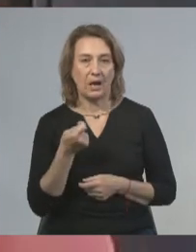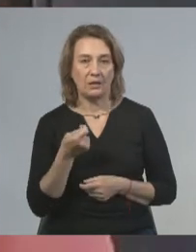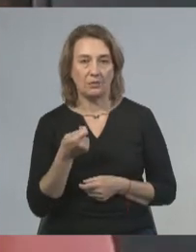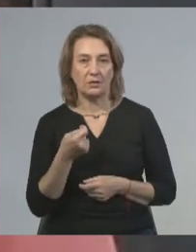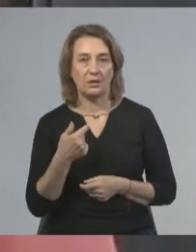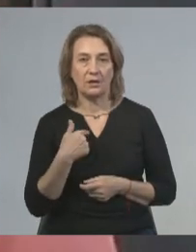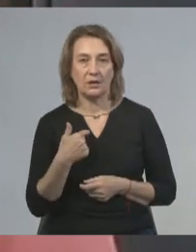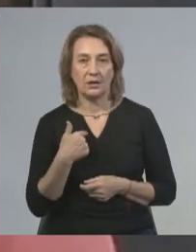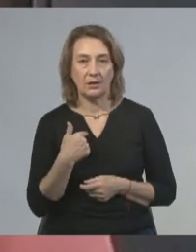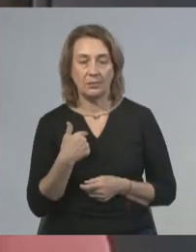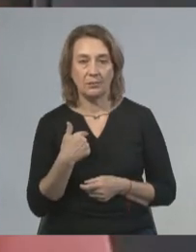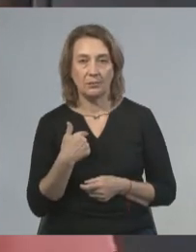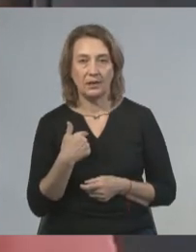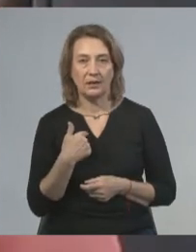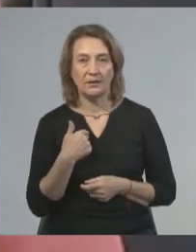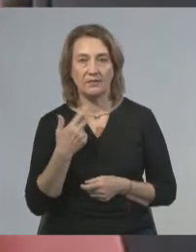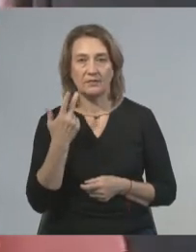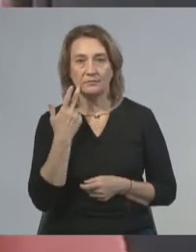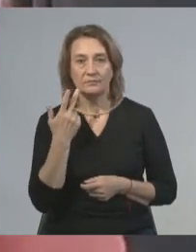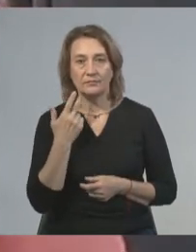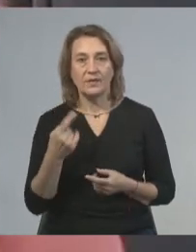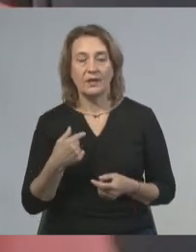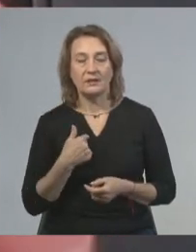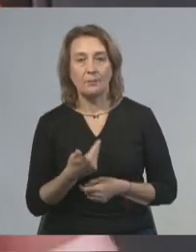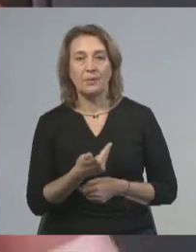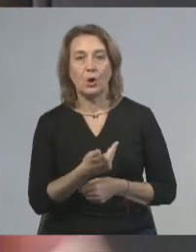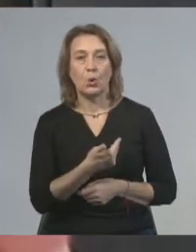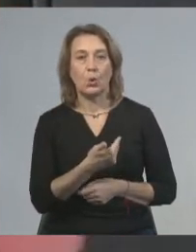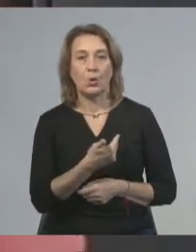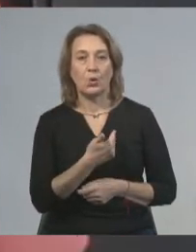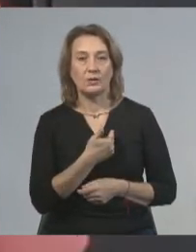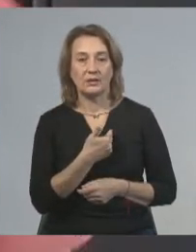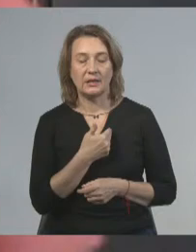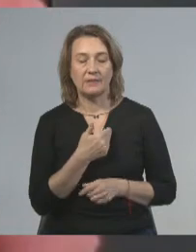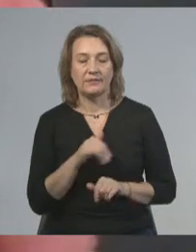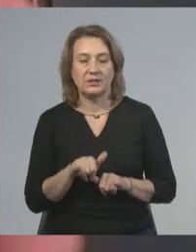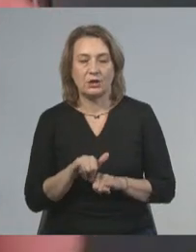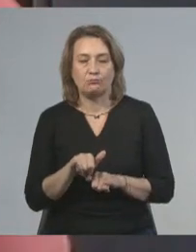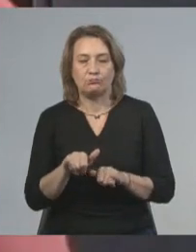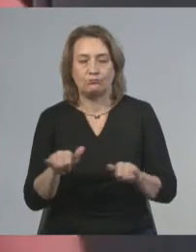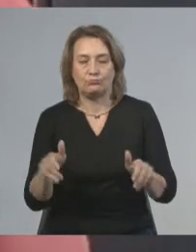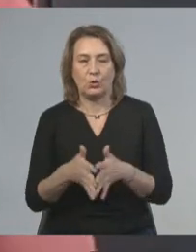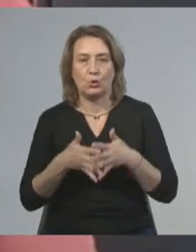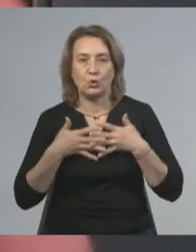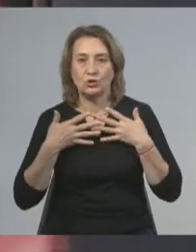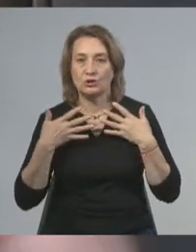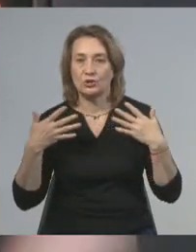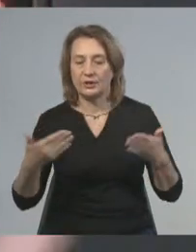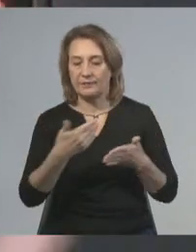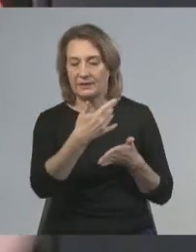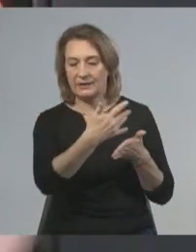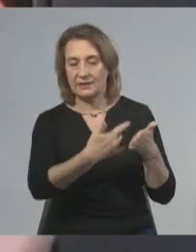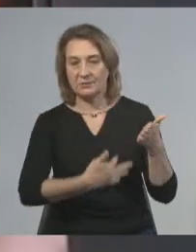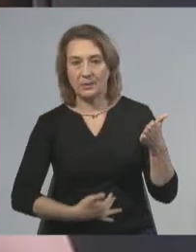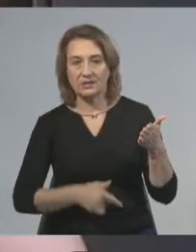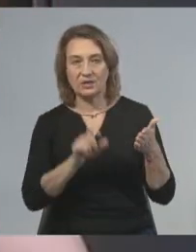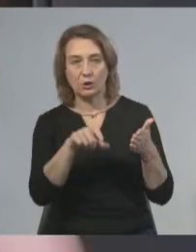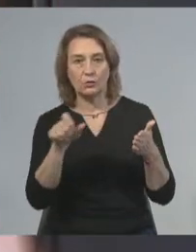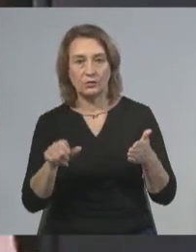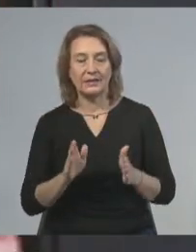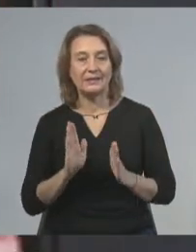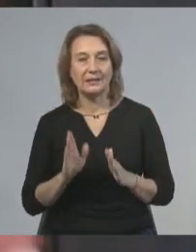there are few people like that that is why we cooperate with you but of course we would like